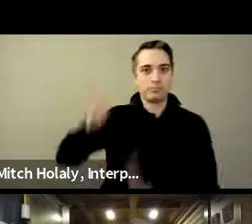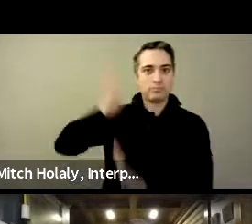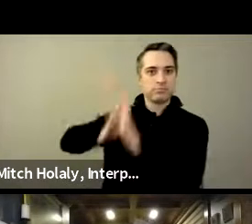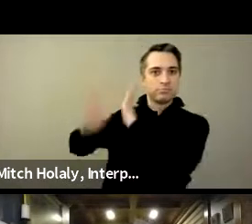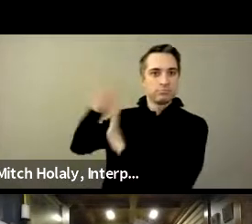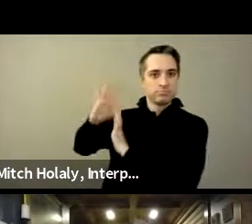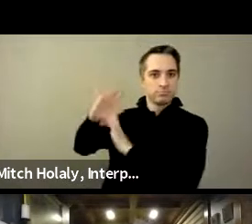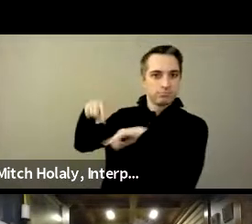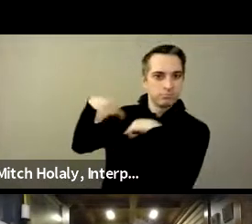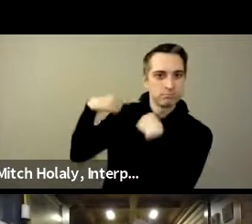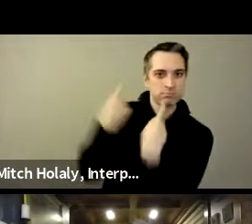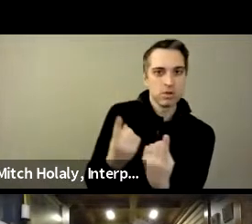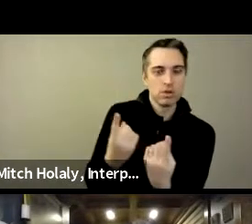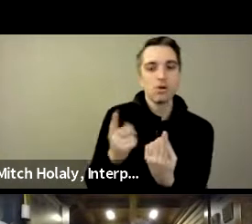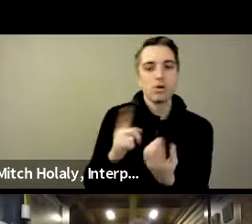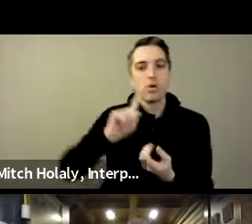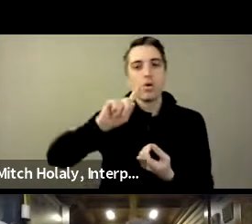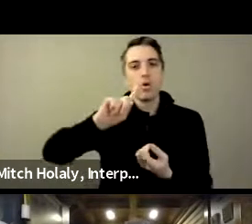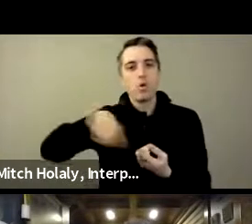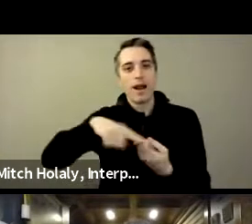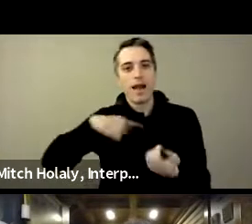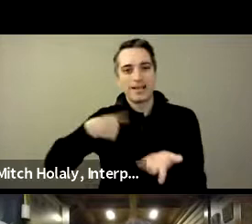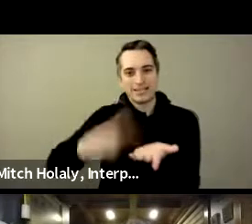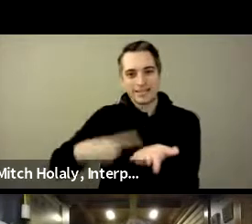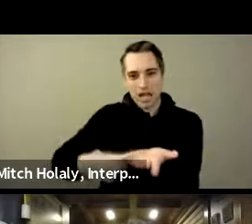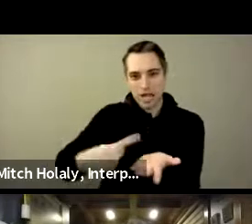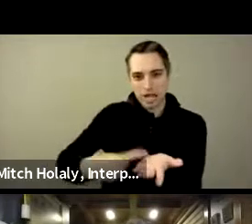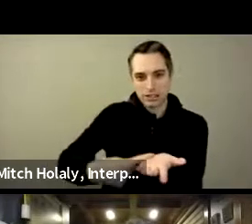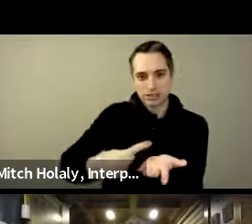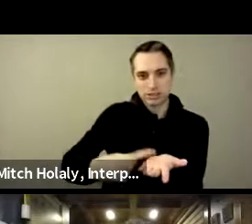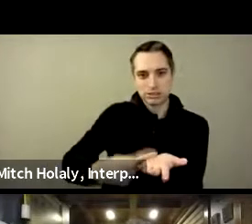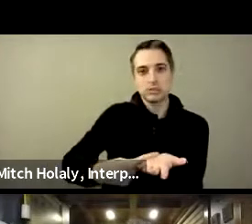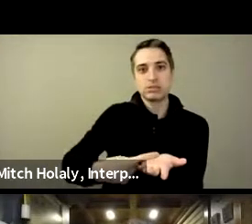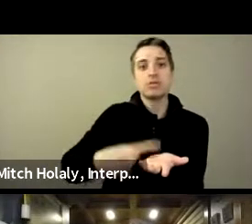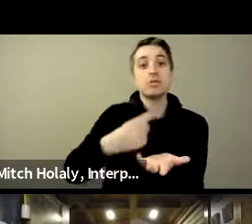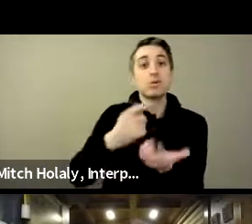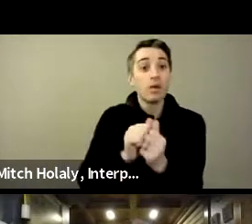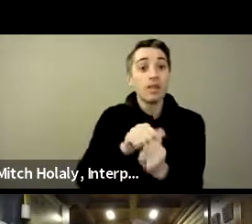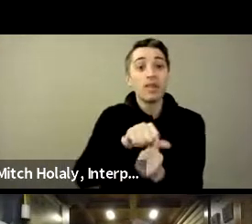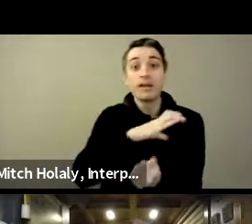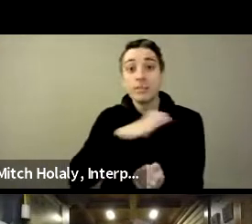and my fellow commission members of council, I plan to make those points.